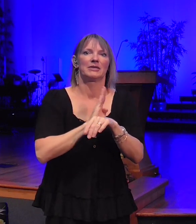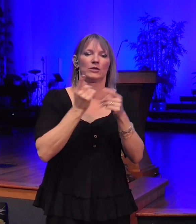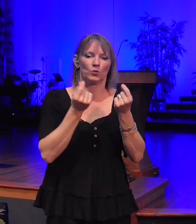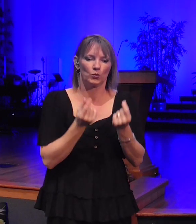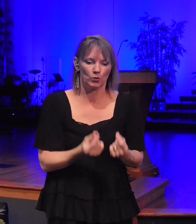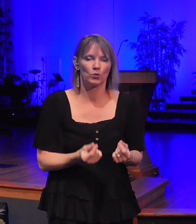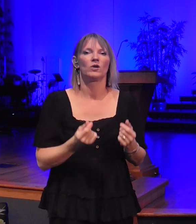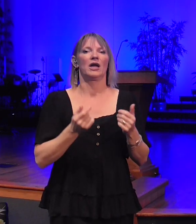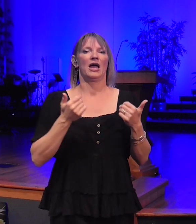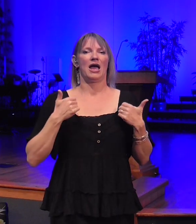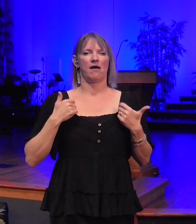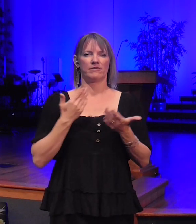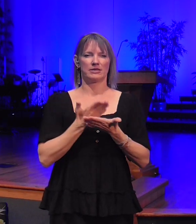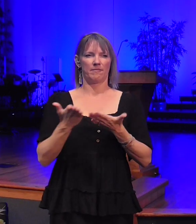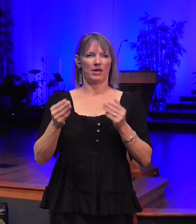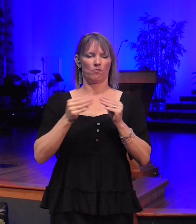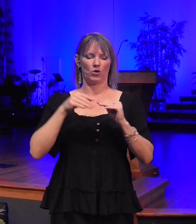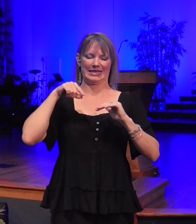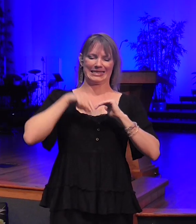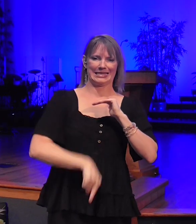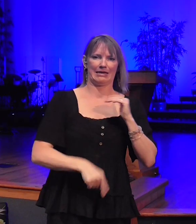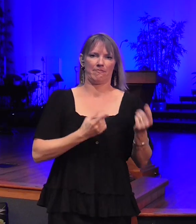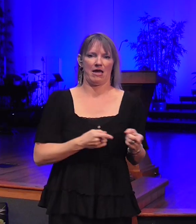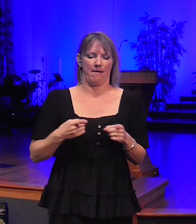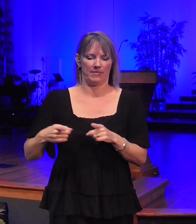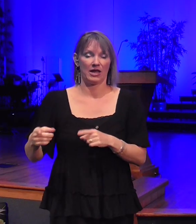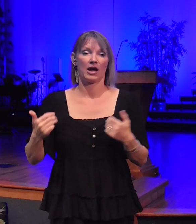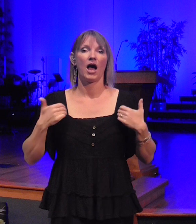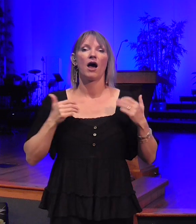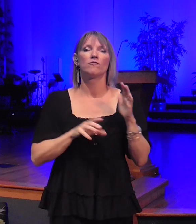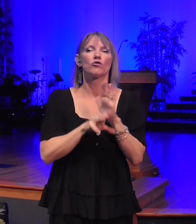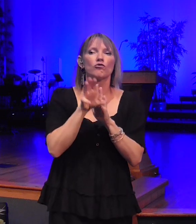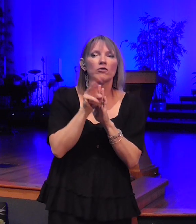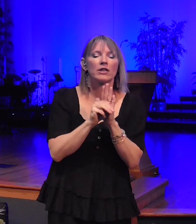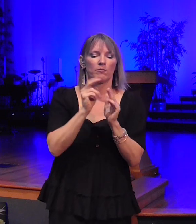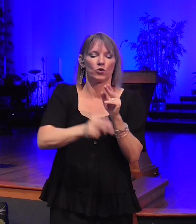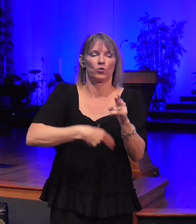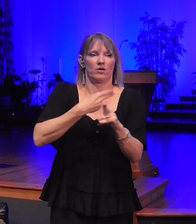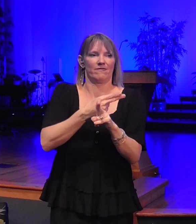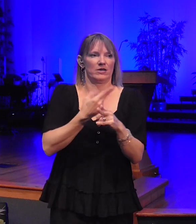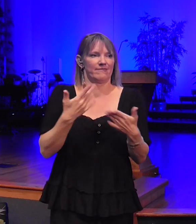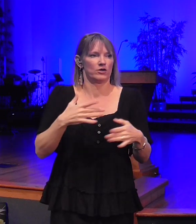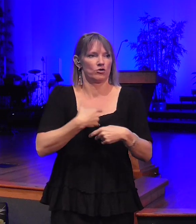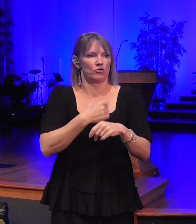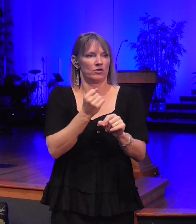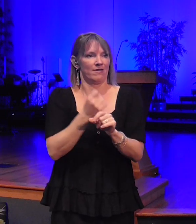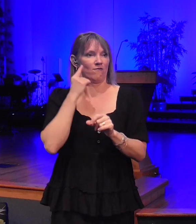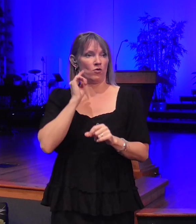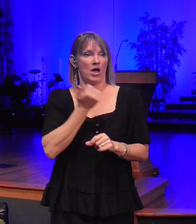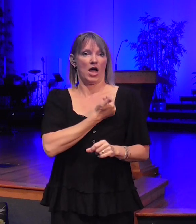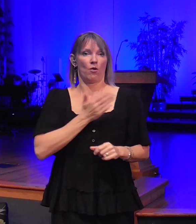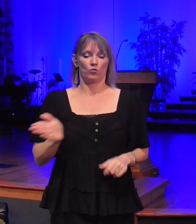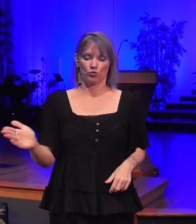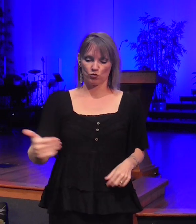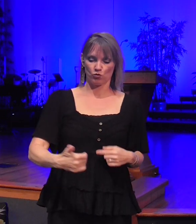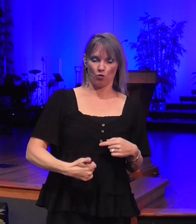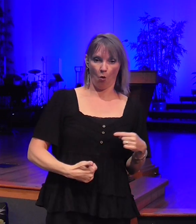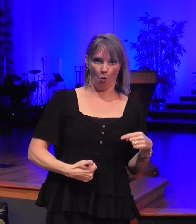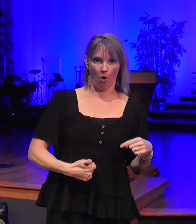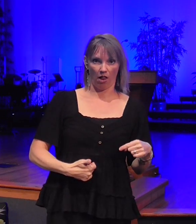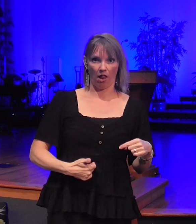on. That there's a curriculum the universe has created for our soul based upon our